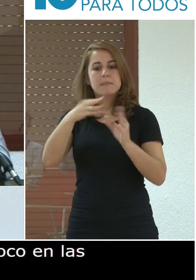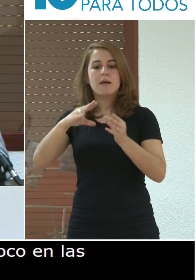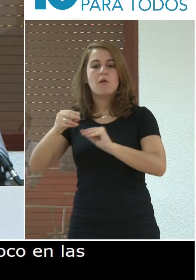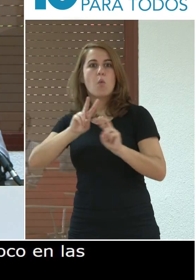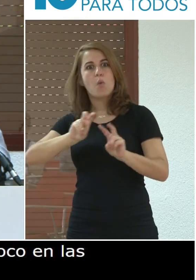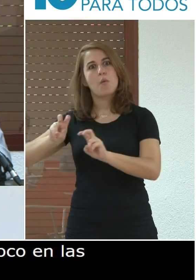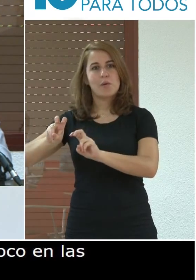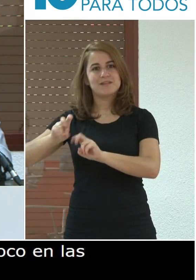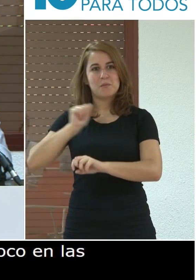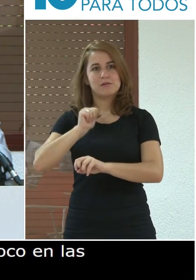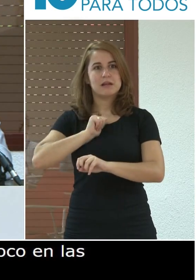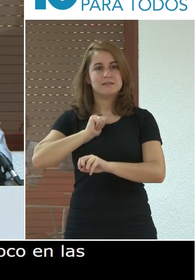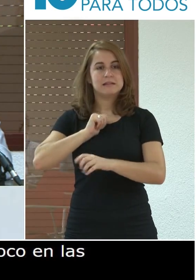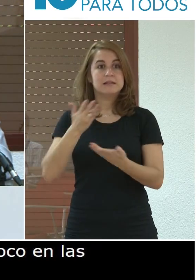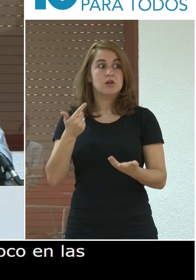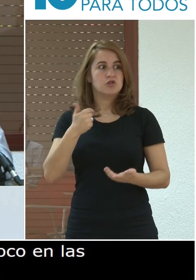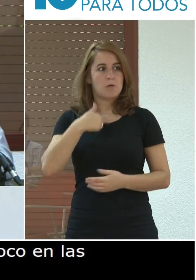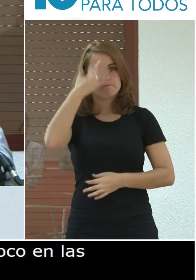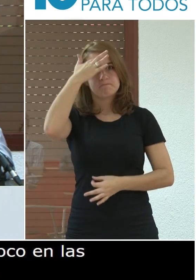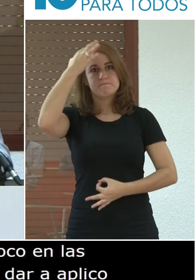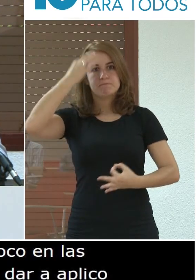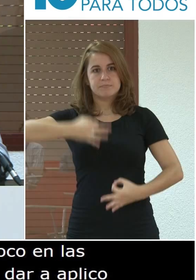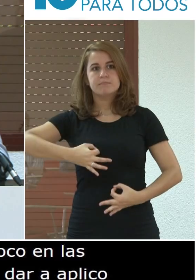obtaining repetitive results.